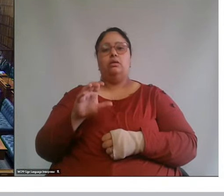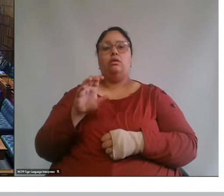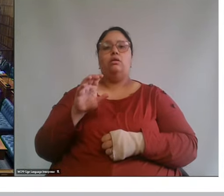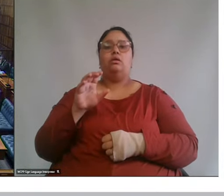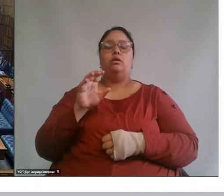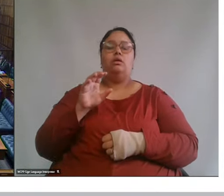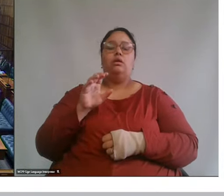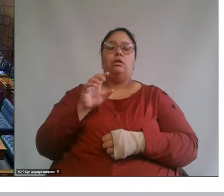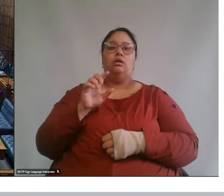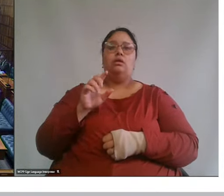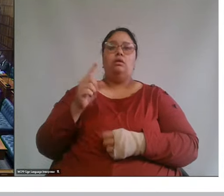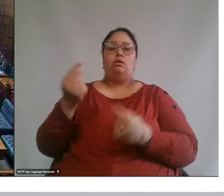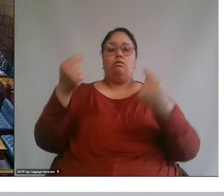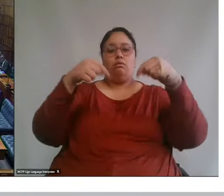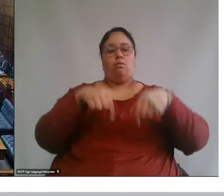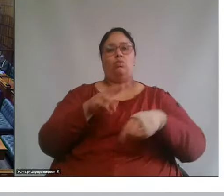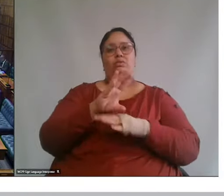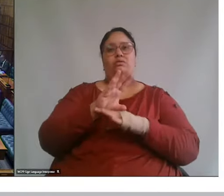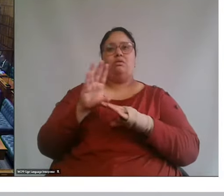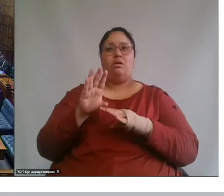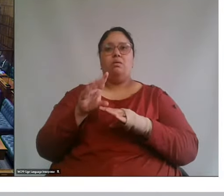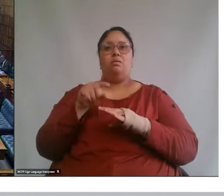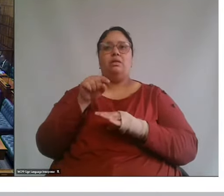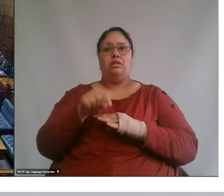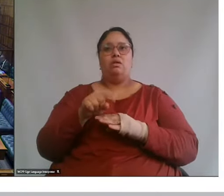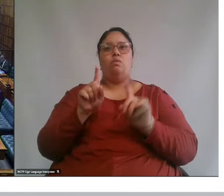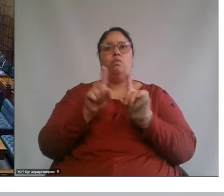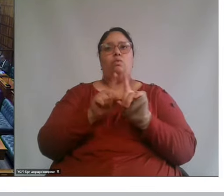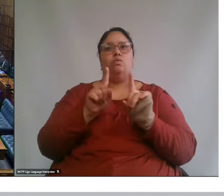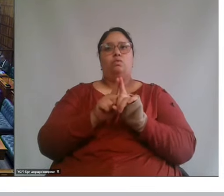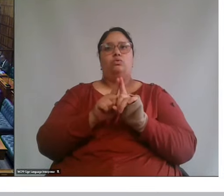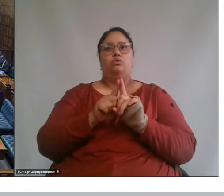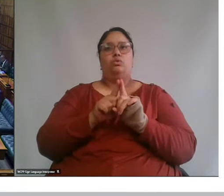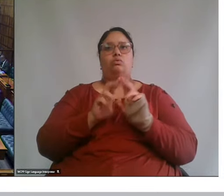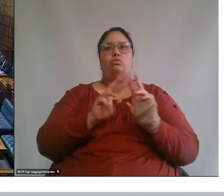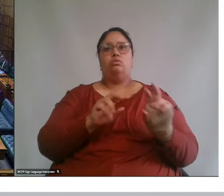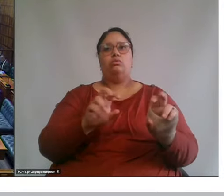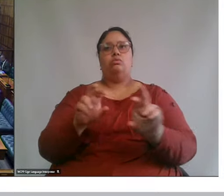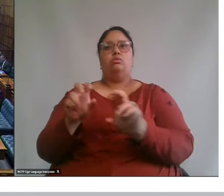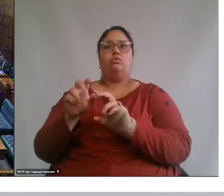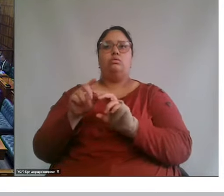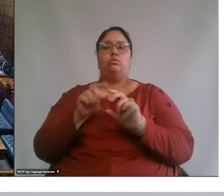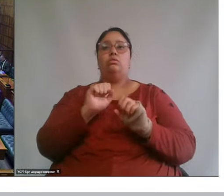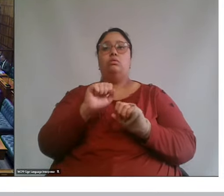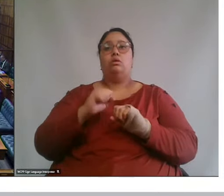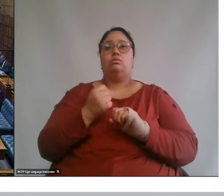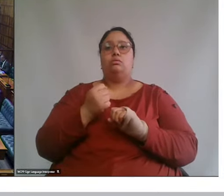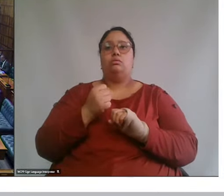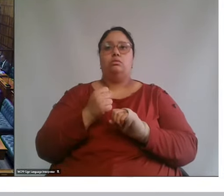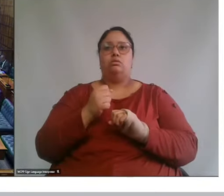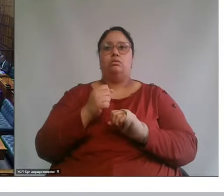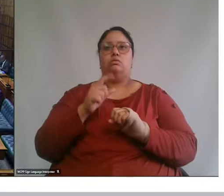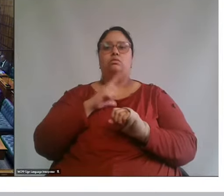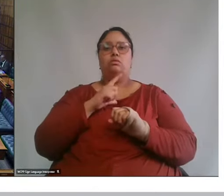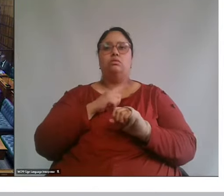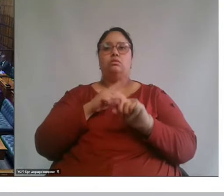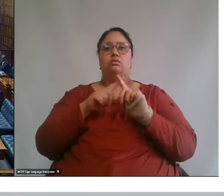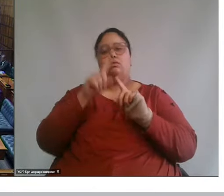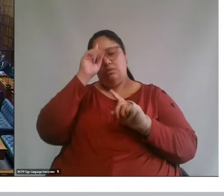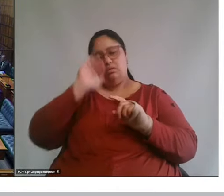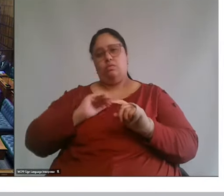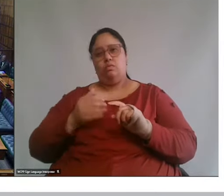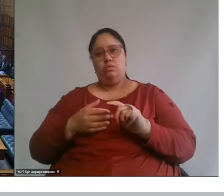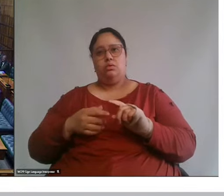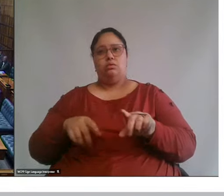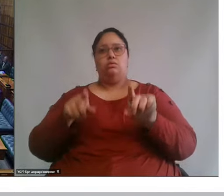even came to the Western Cape and was also intentional to try and get these uh black women and the